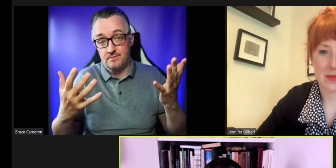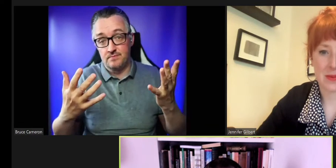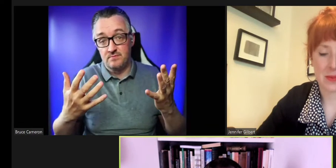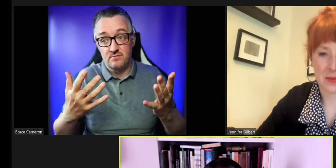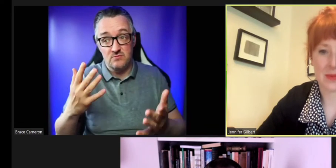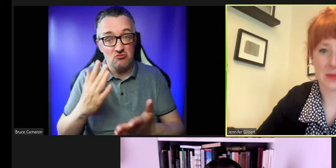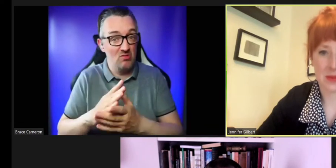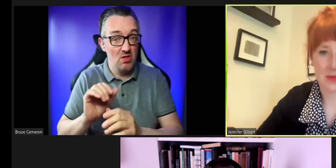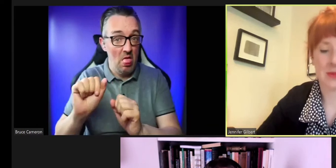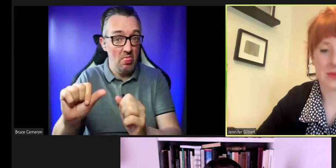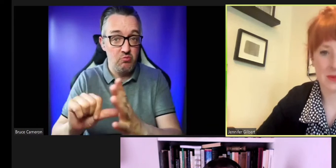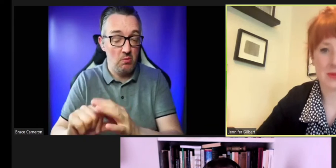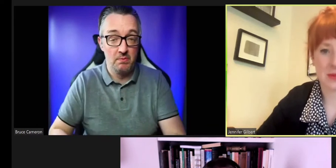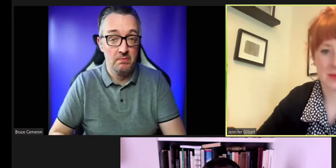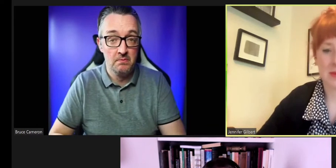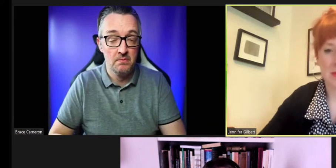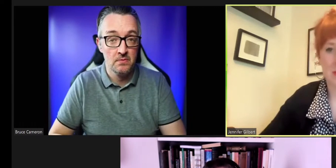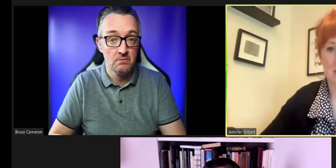problem.